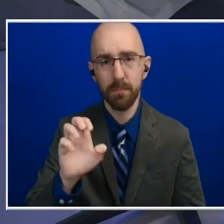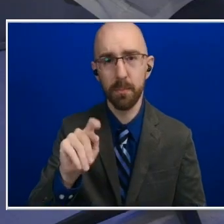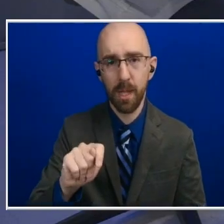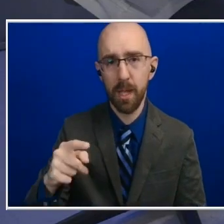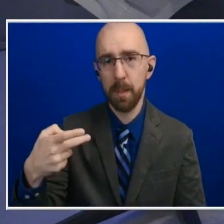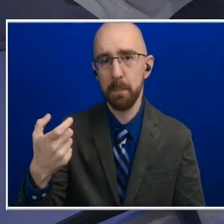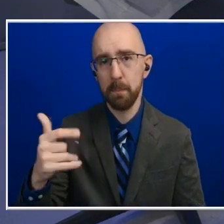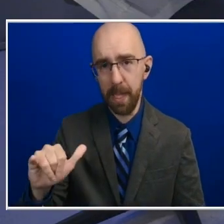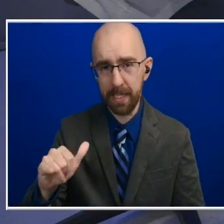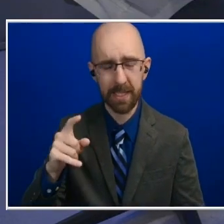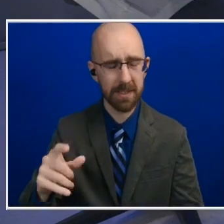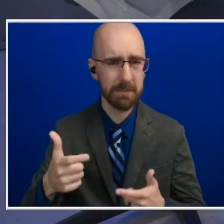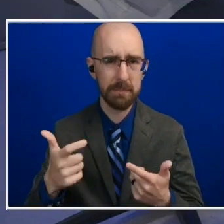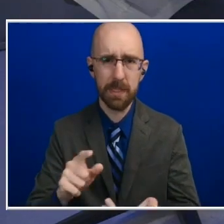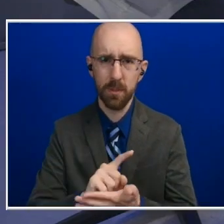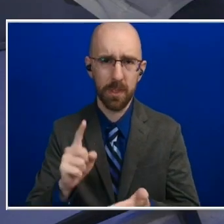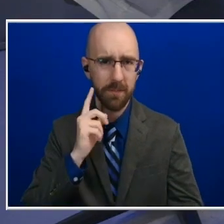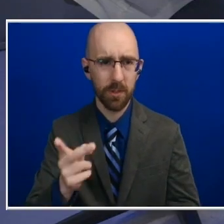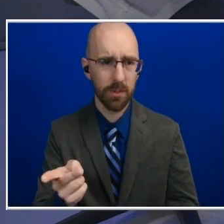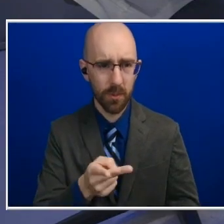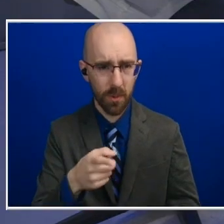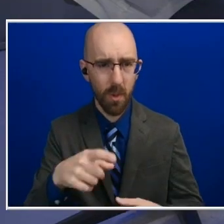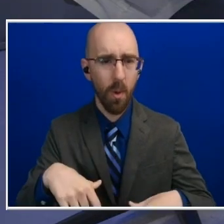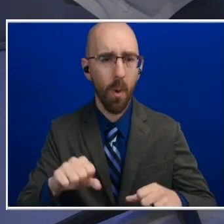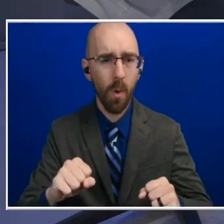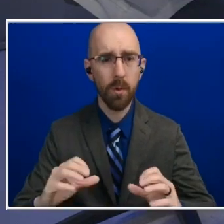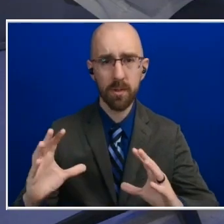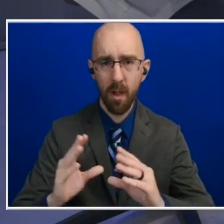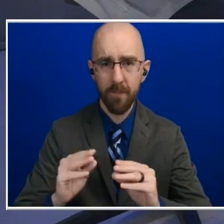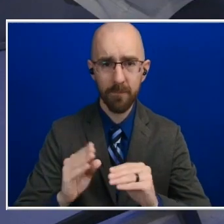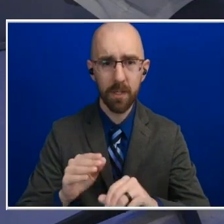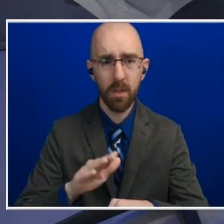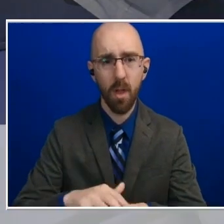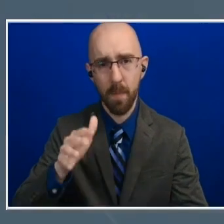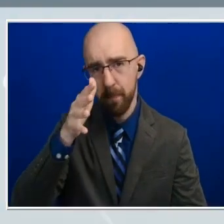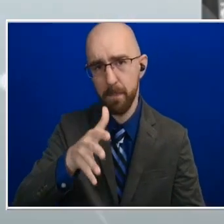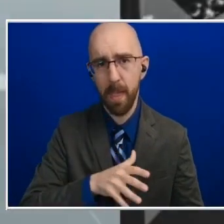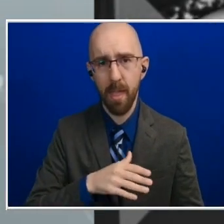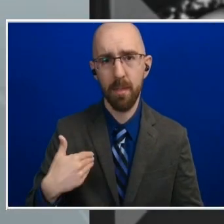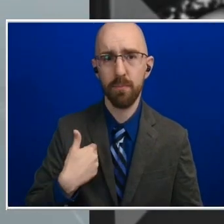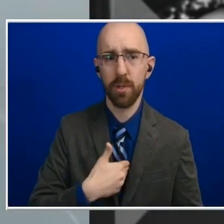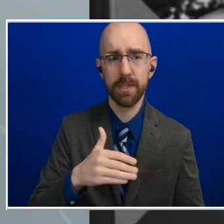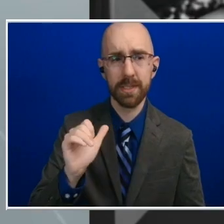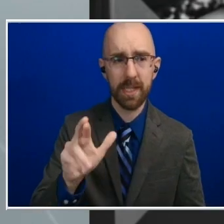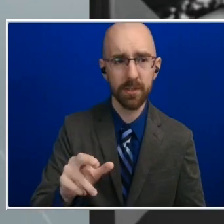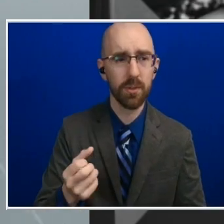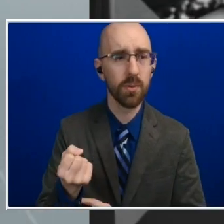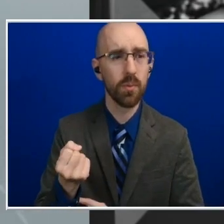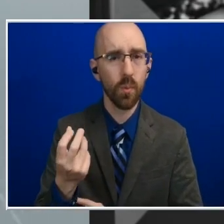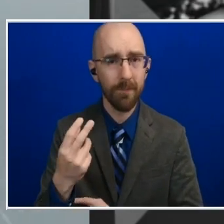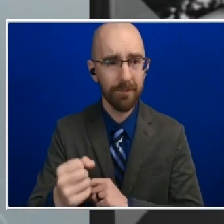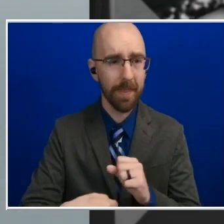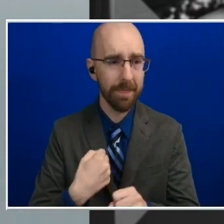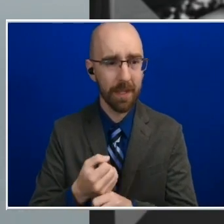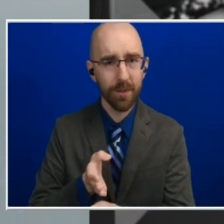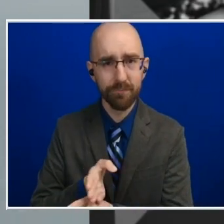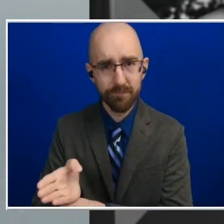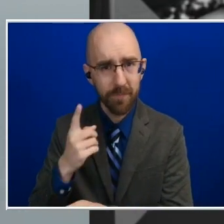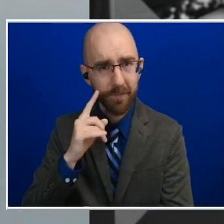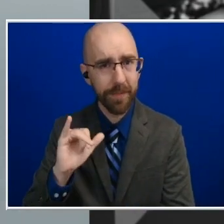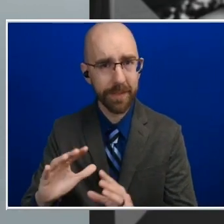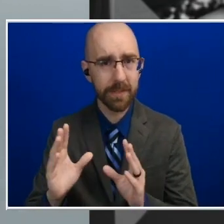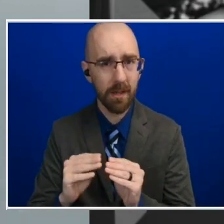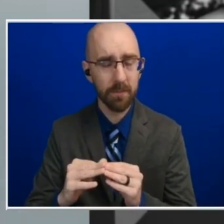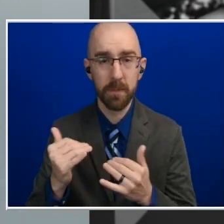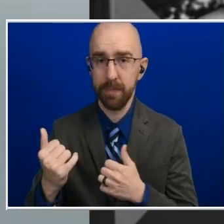you all because you are hosting a conference on male breast cancer. It is the 12th year for this conference, but this year you will be in